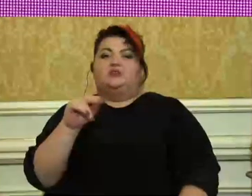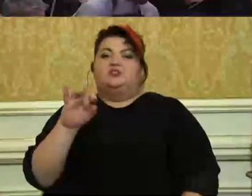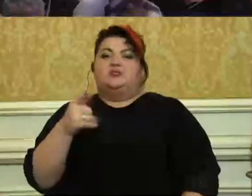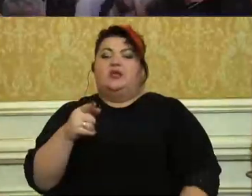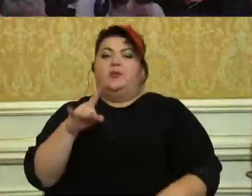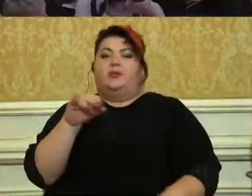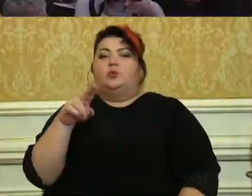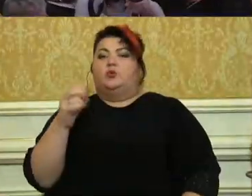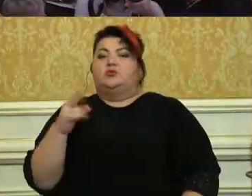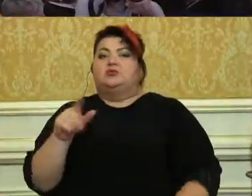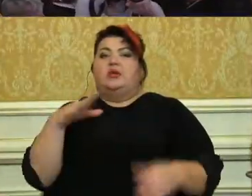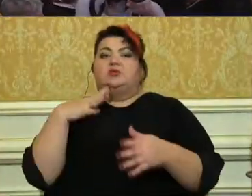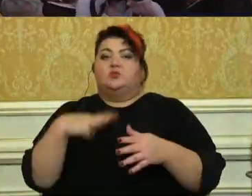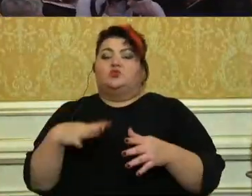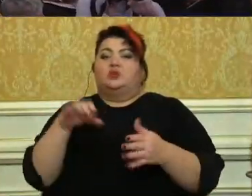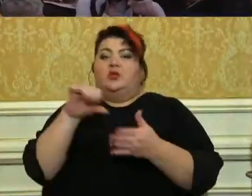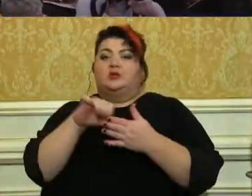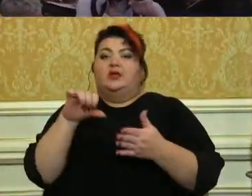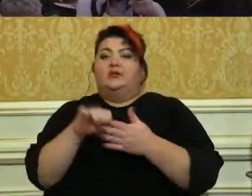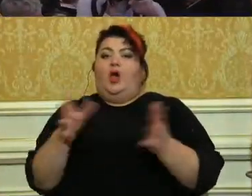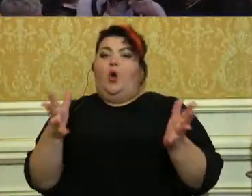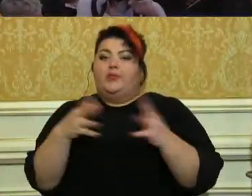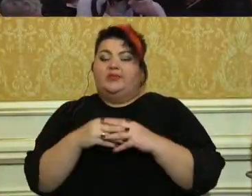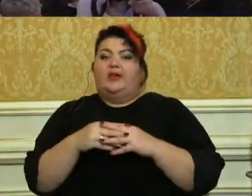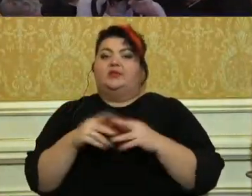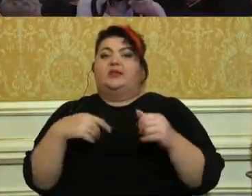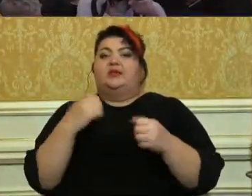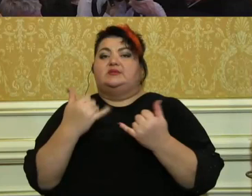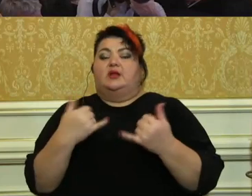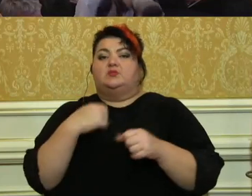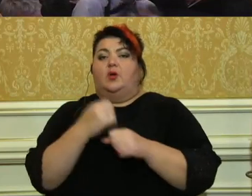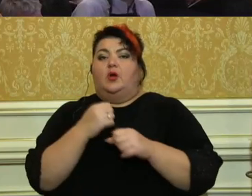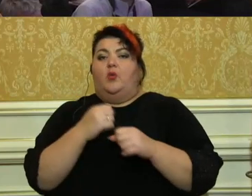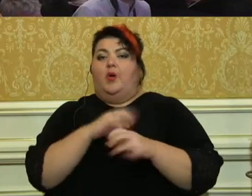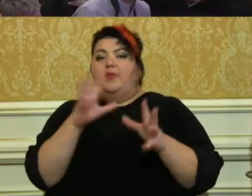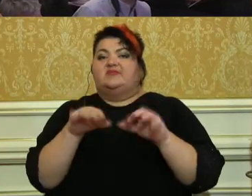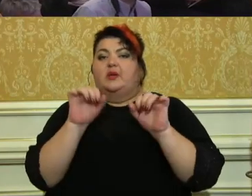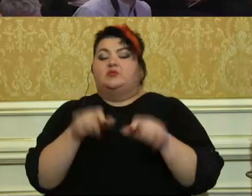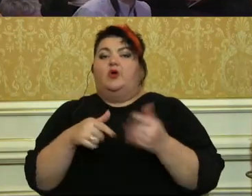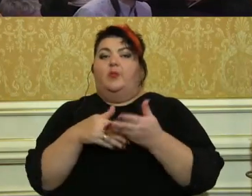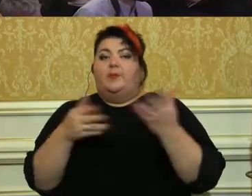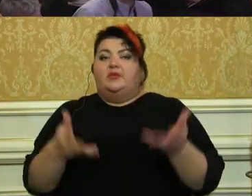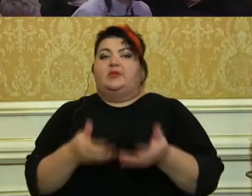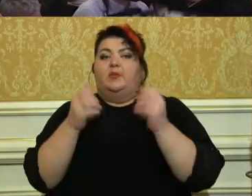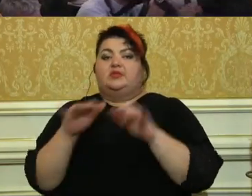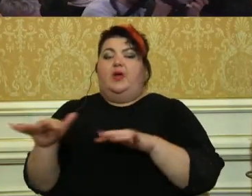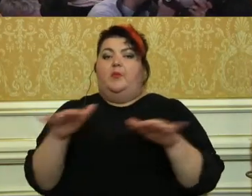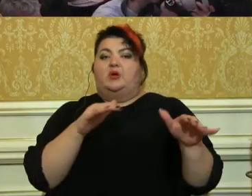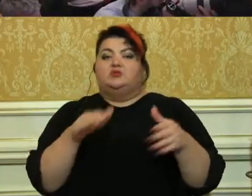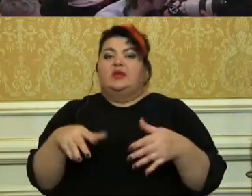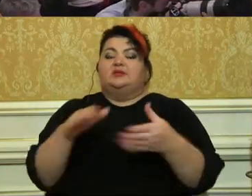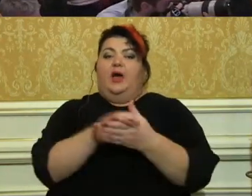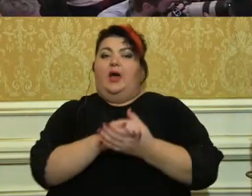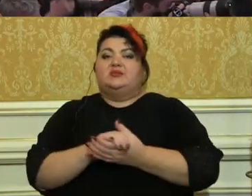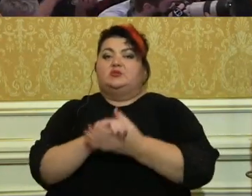because unfortunately they are not. And we are doing everything we can to support the process of the association agreement with all the soft